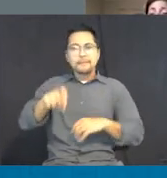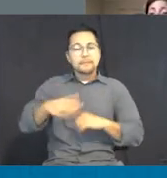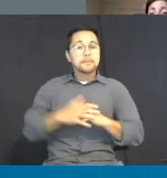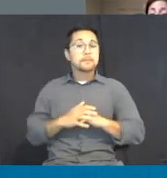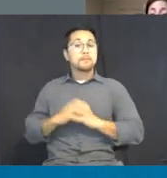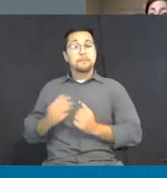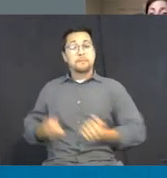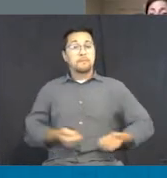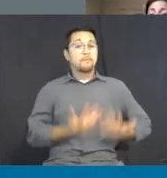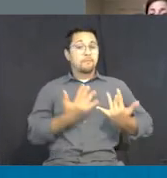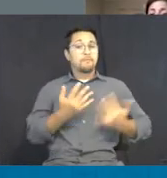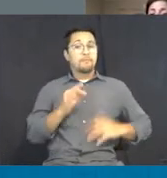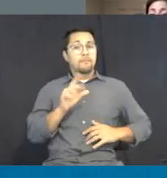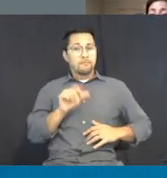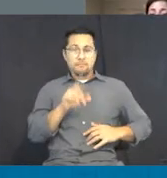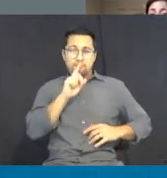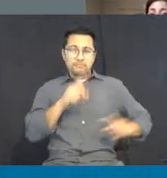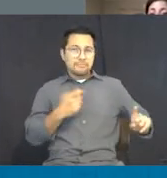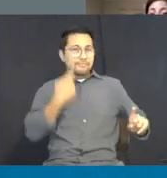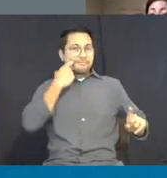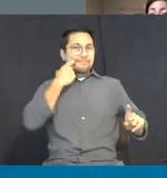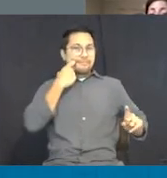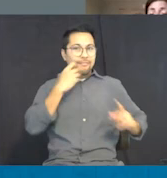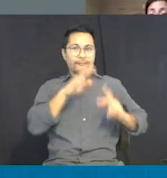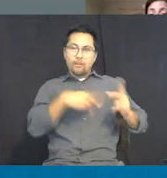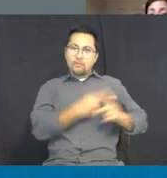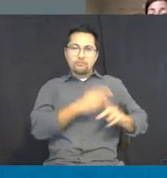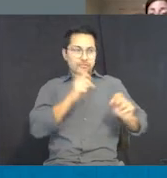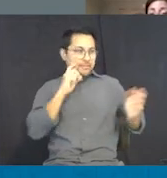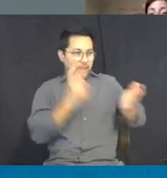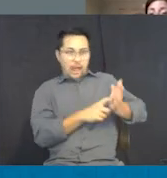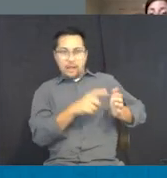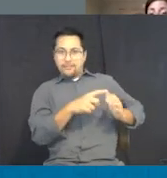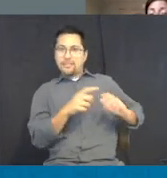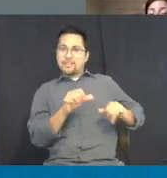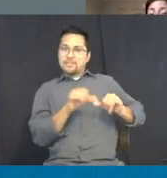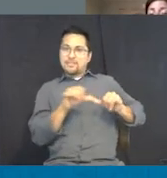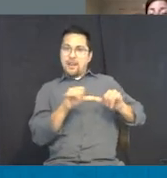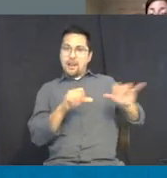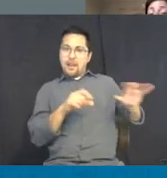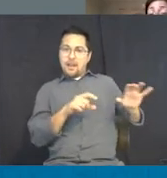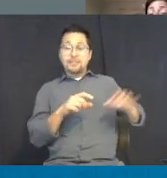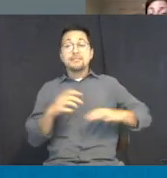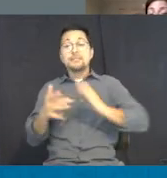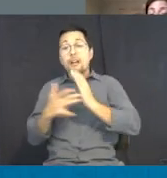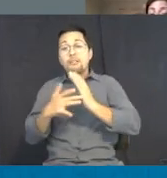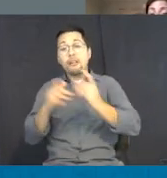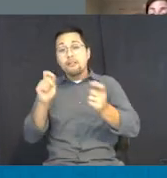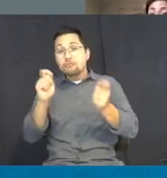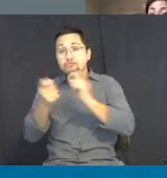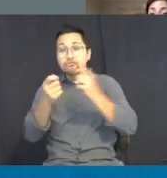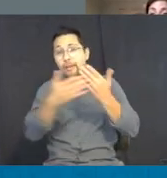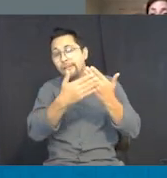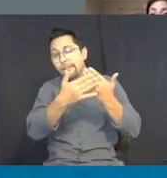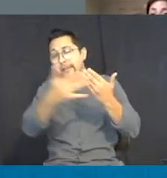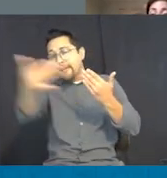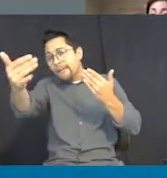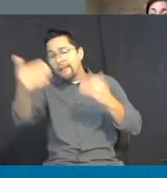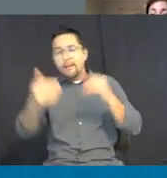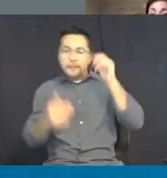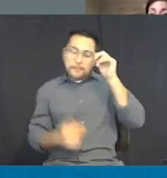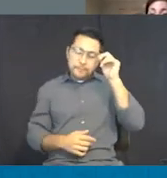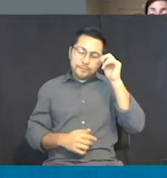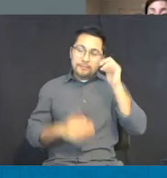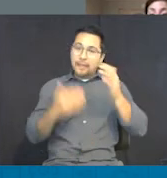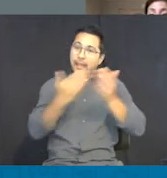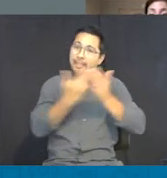more small, discreet, and affordable system. However, there are still some scenarios where we might